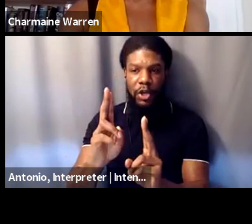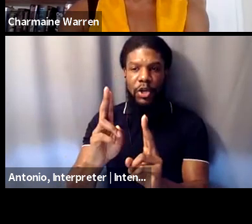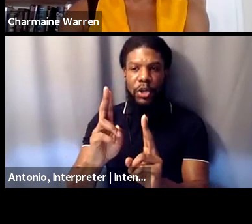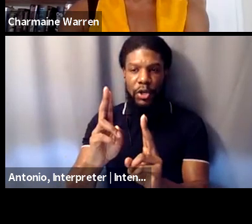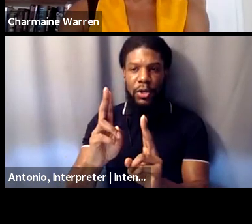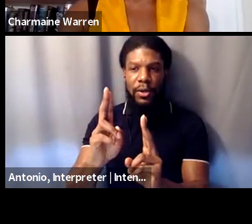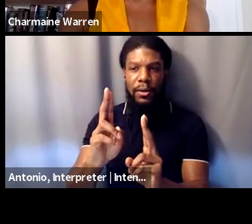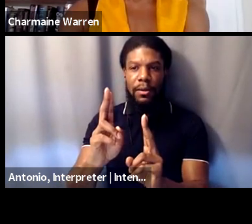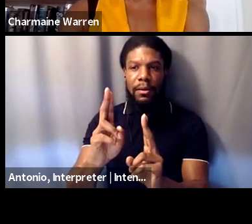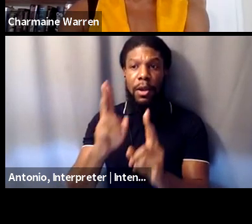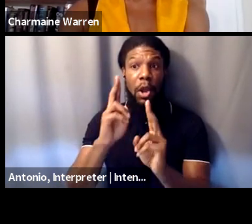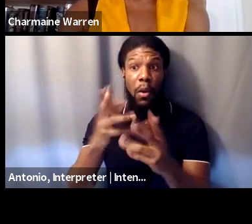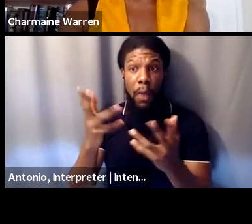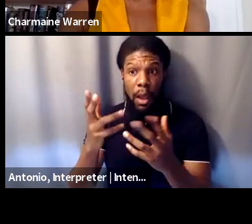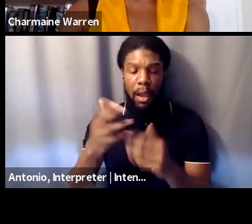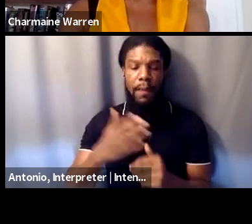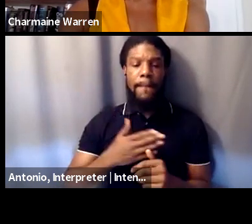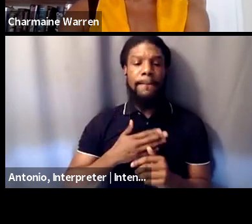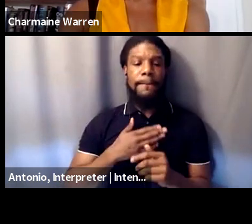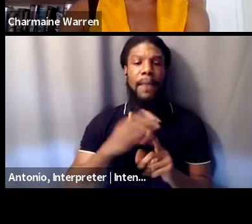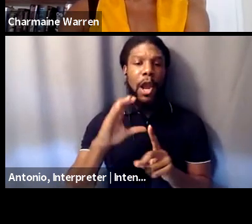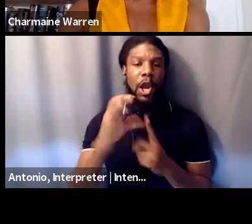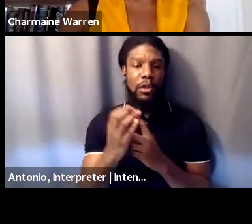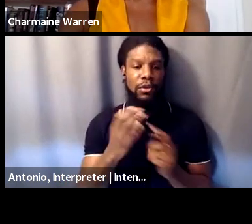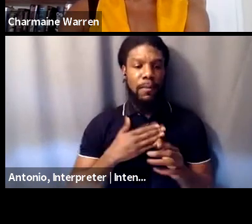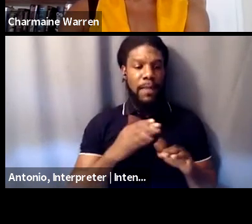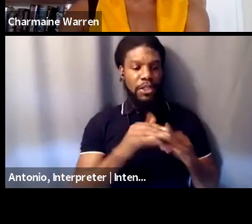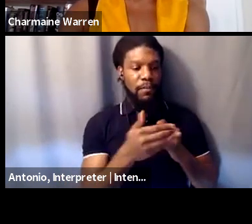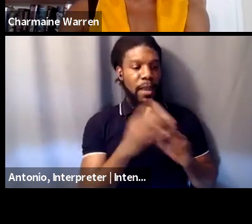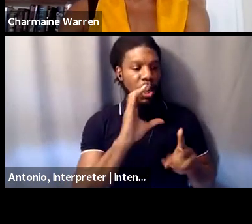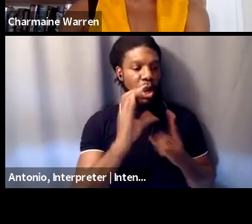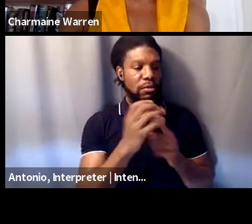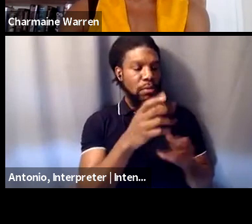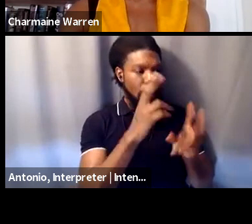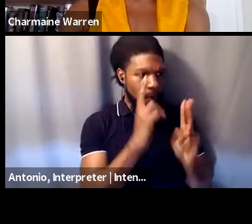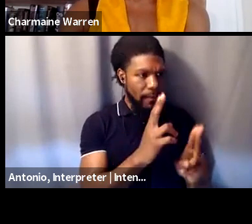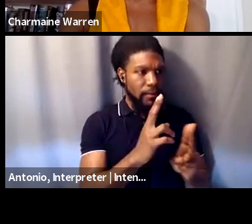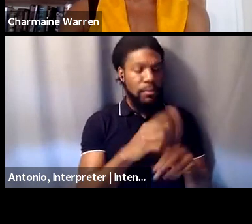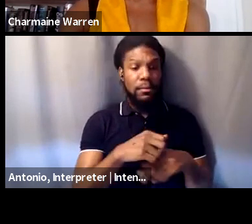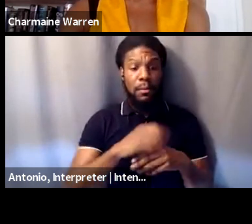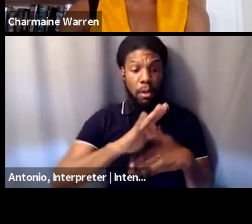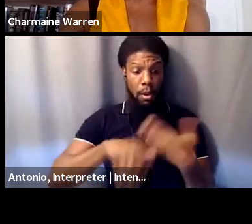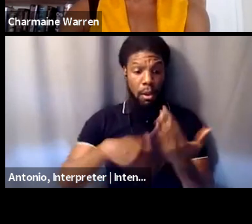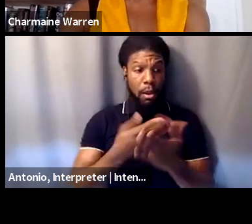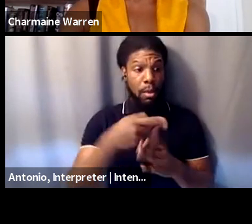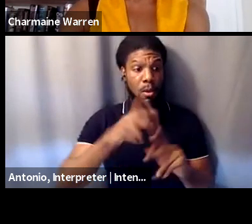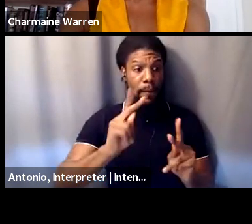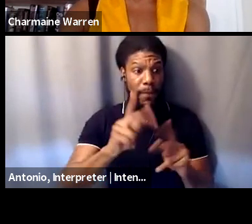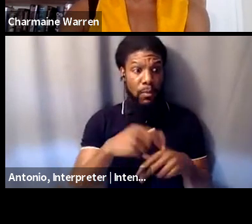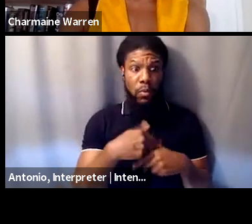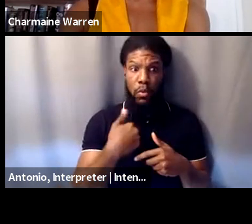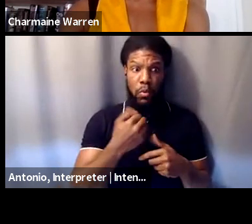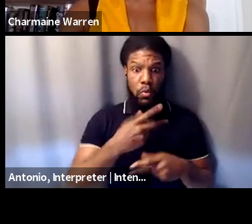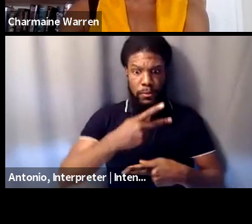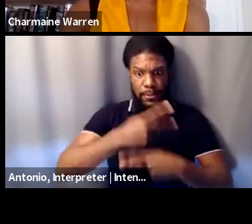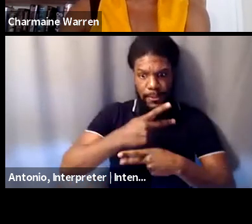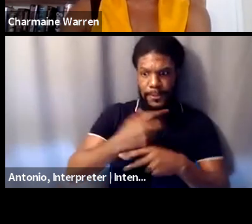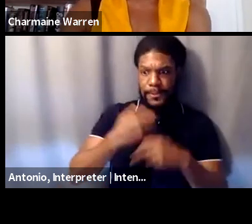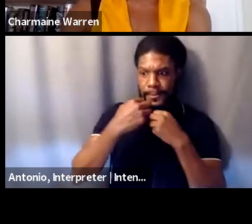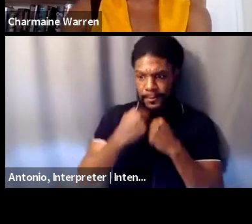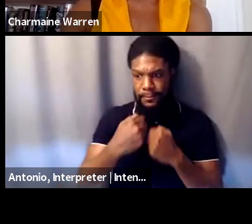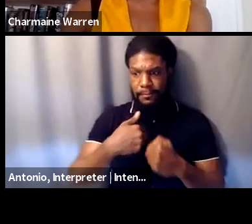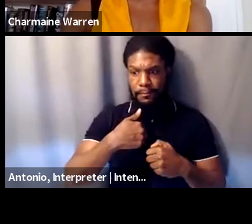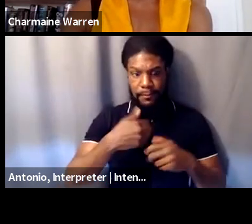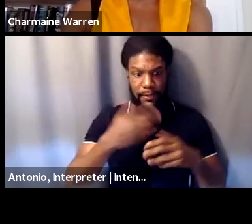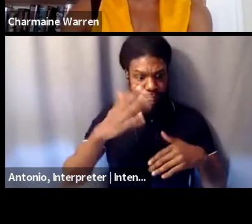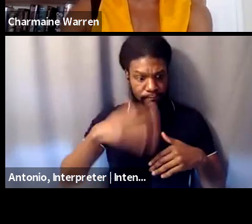honoring my culture as a Jamaican, honoring everyone that raised me, including the strangers,